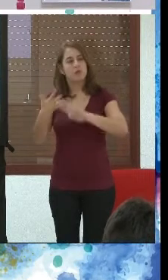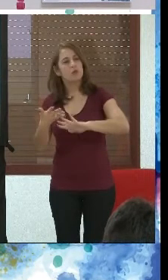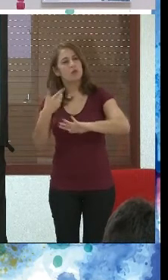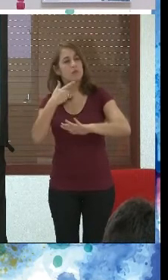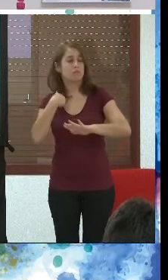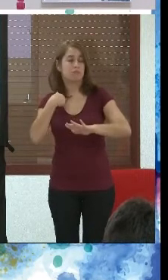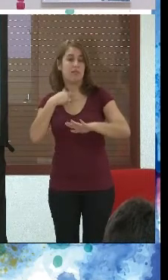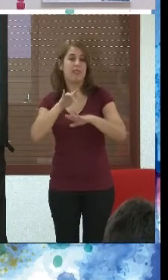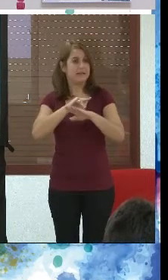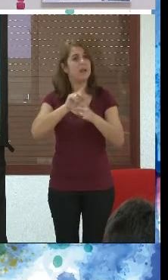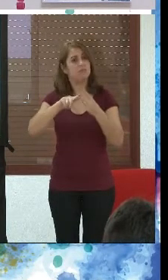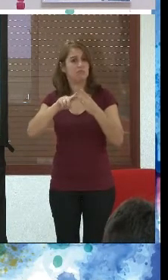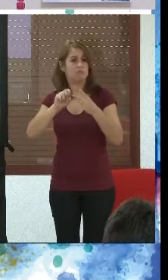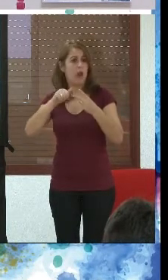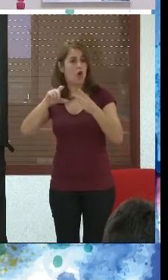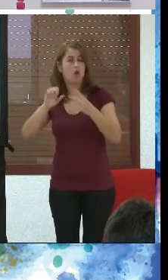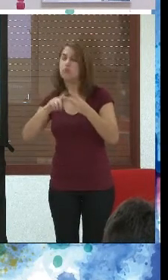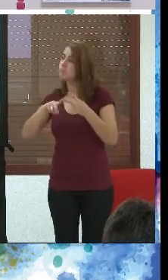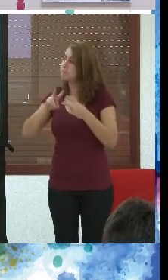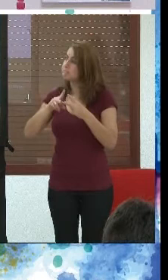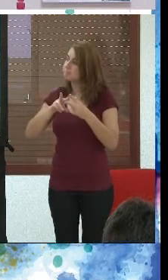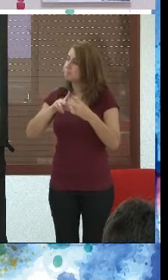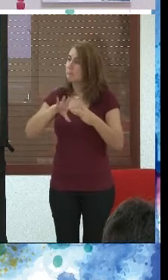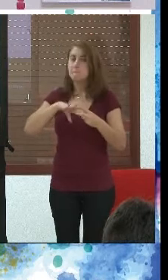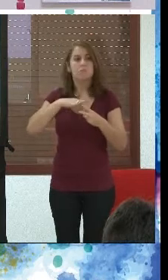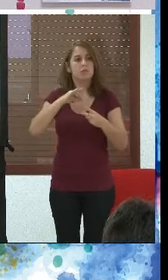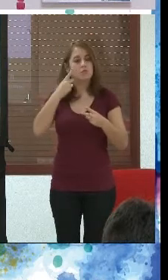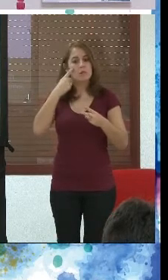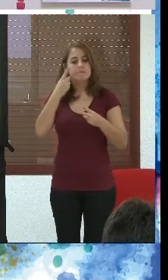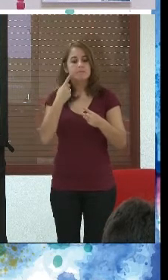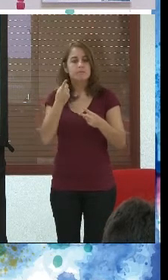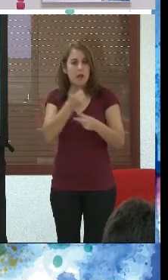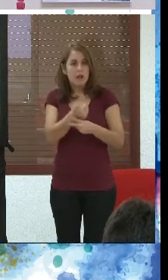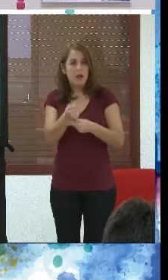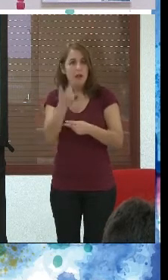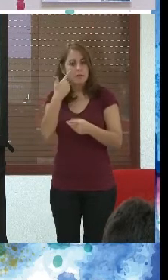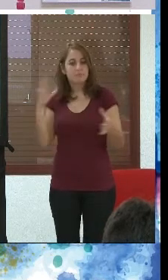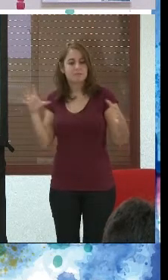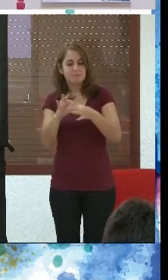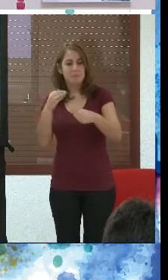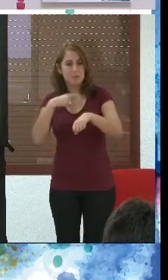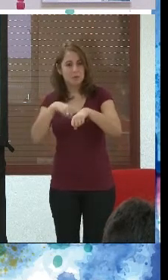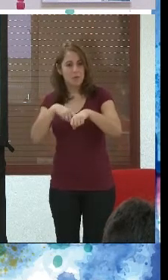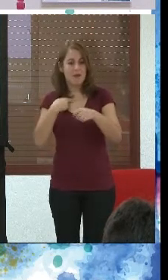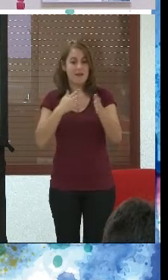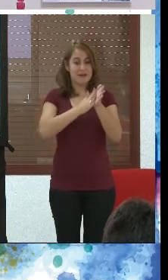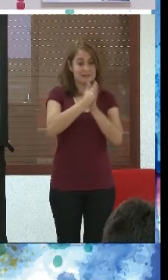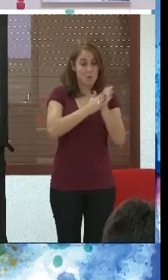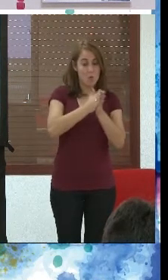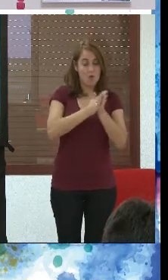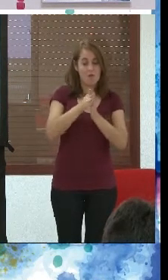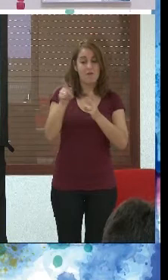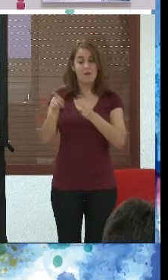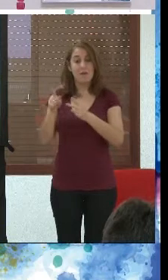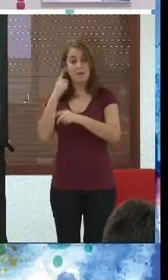controller, which an analog controller, which allows to measure the fire rates to synchronize the stimulus